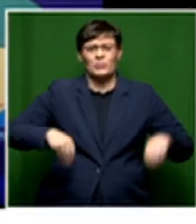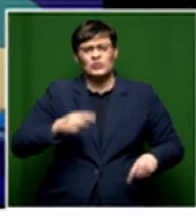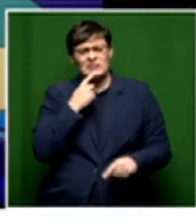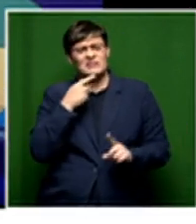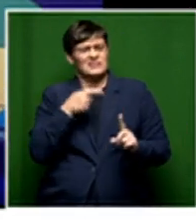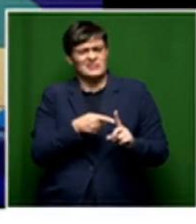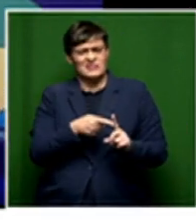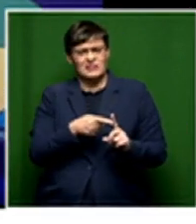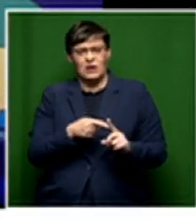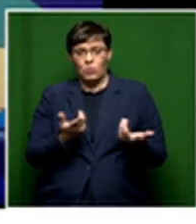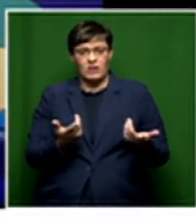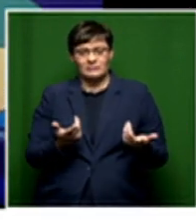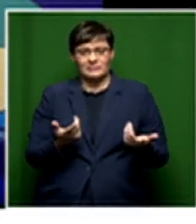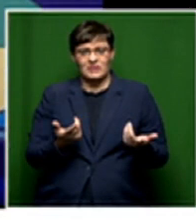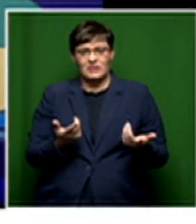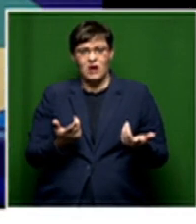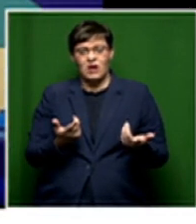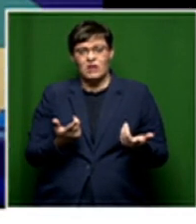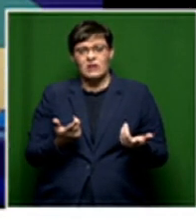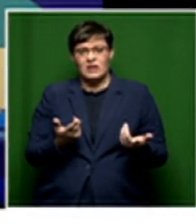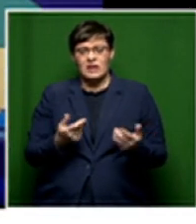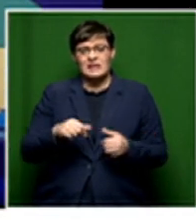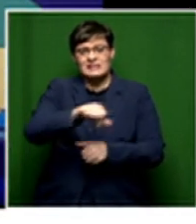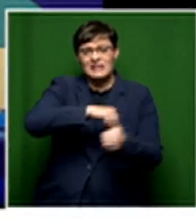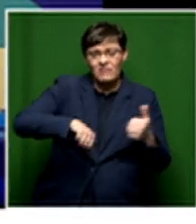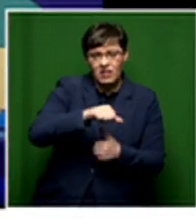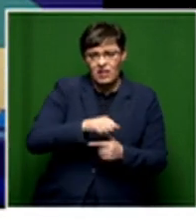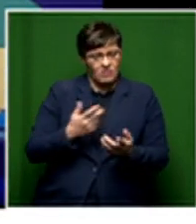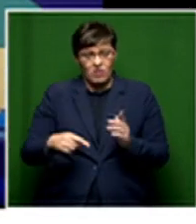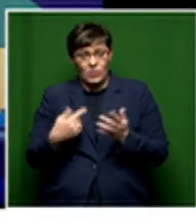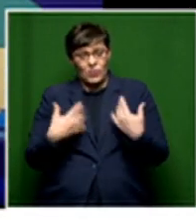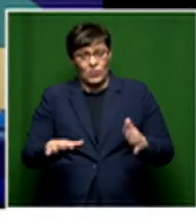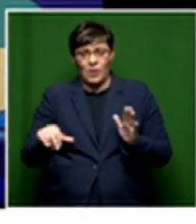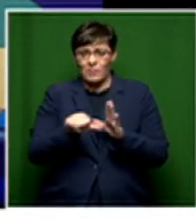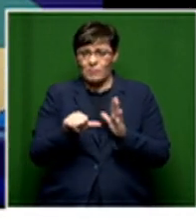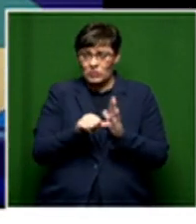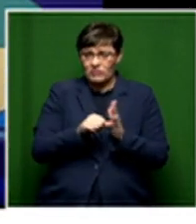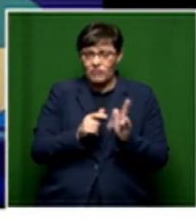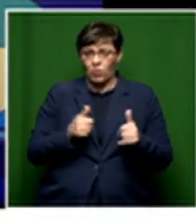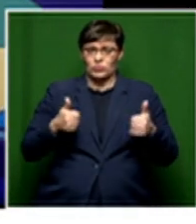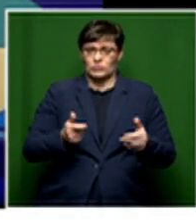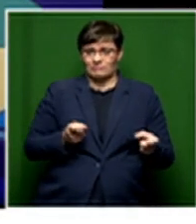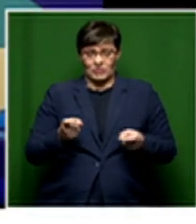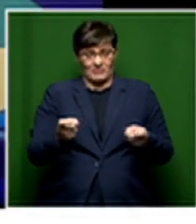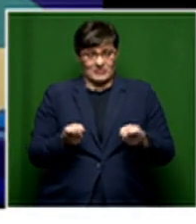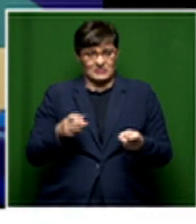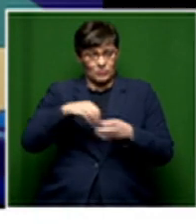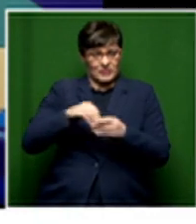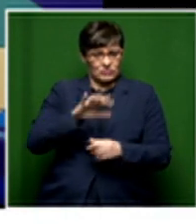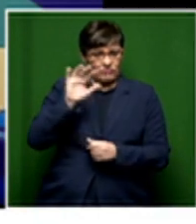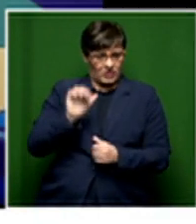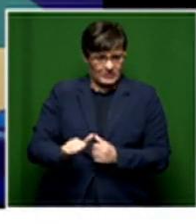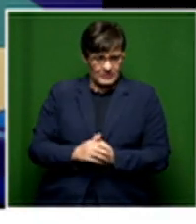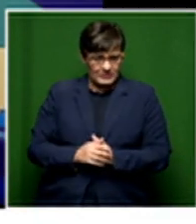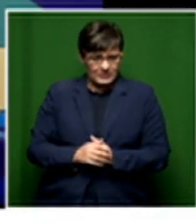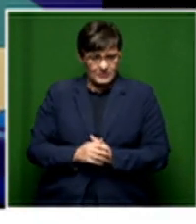and just undeniably, the entrenchment of civil society is vital for good corporate governance in South Africa. And having said